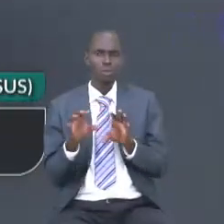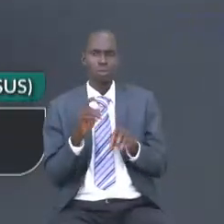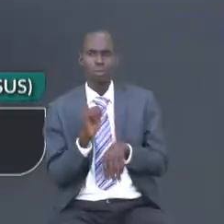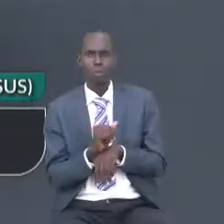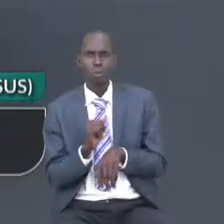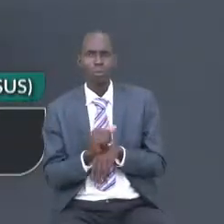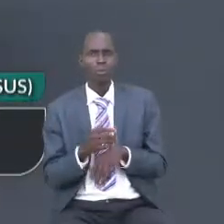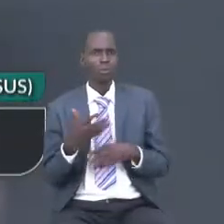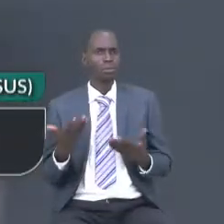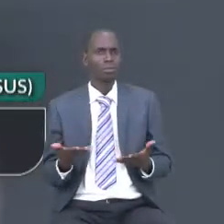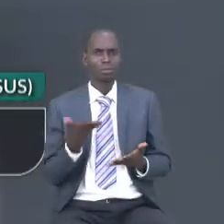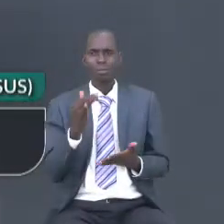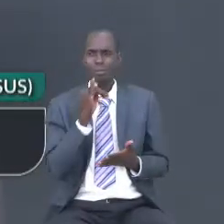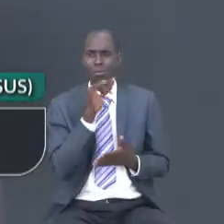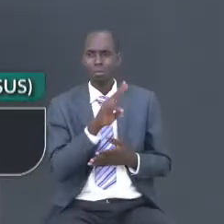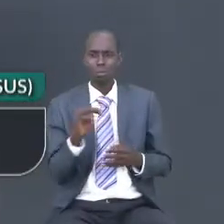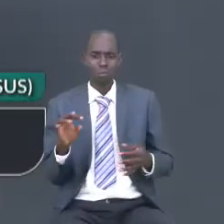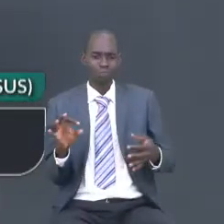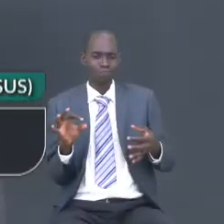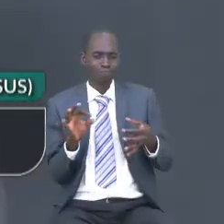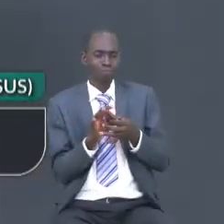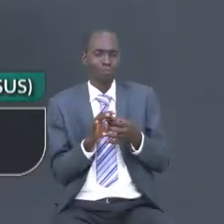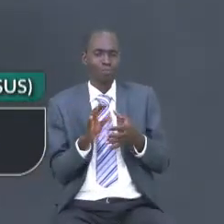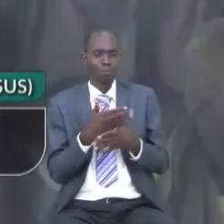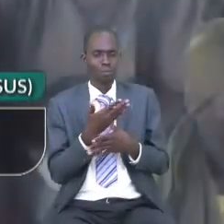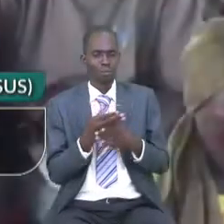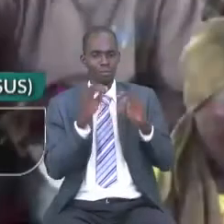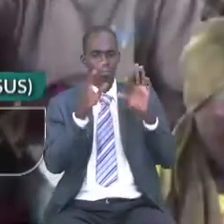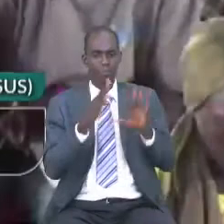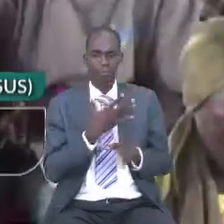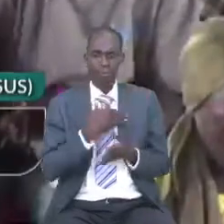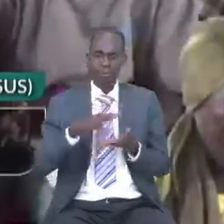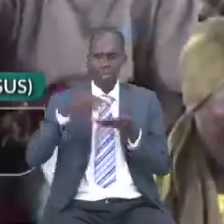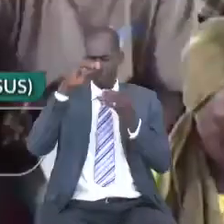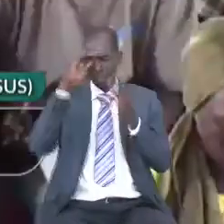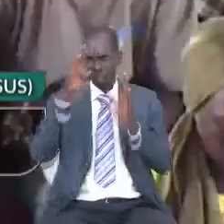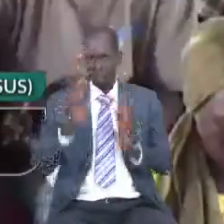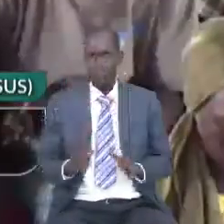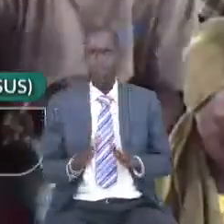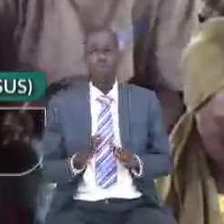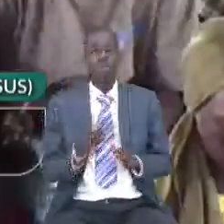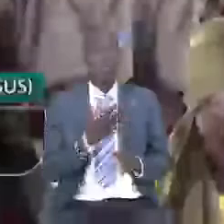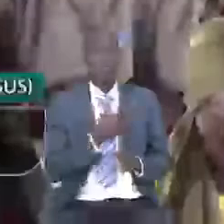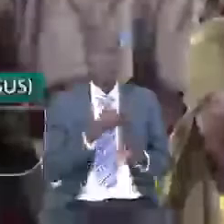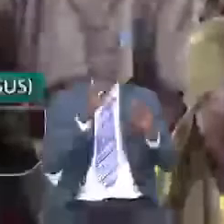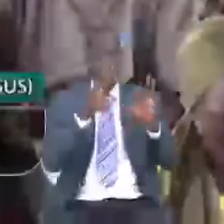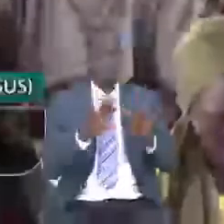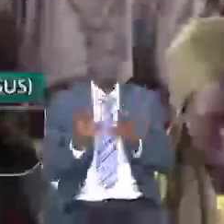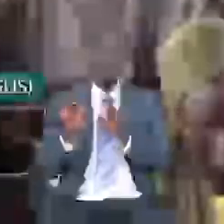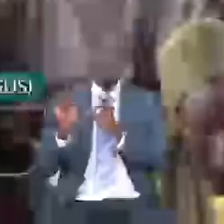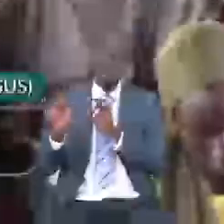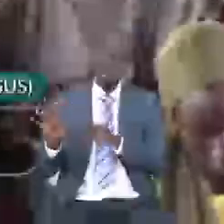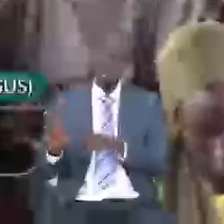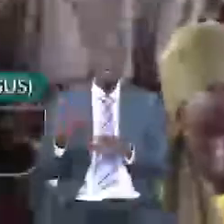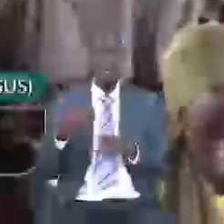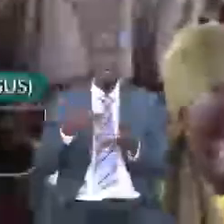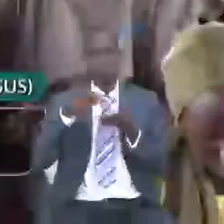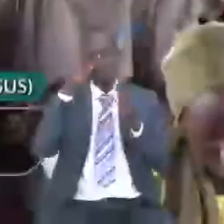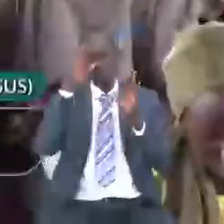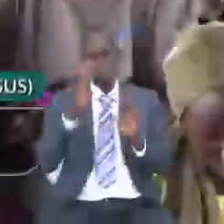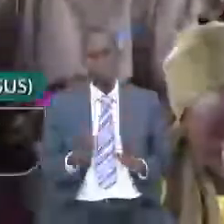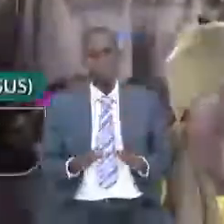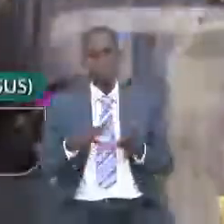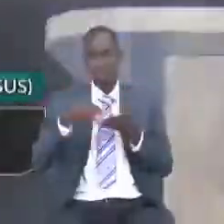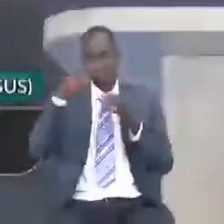no connection between them and the students. They even hate those students. They hate the subject. They